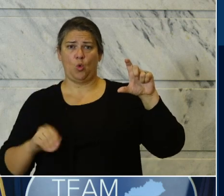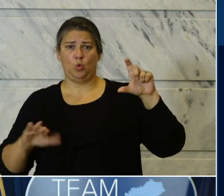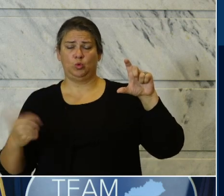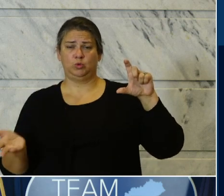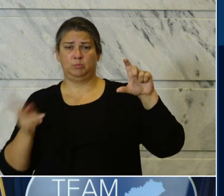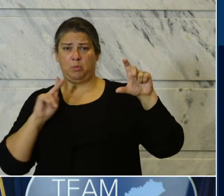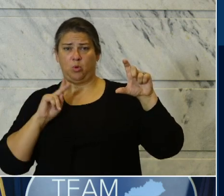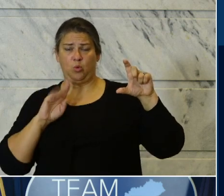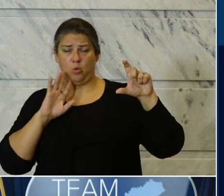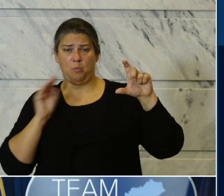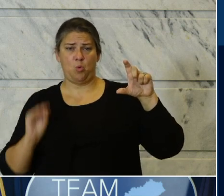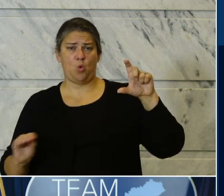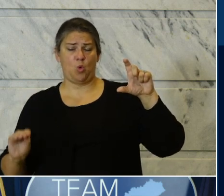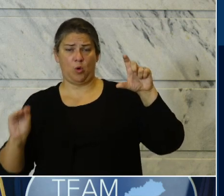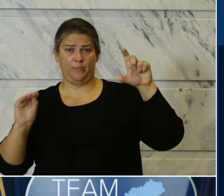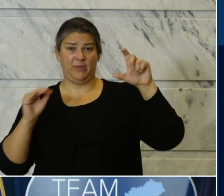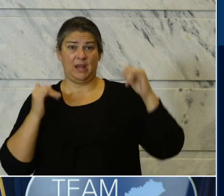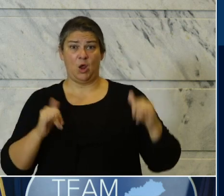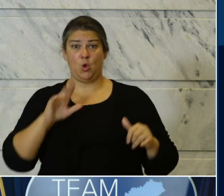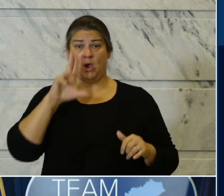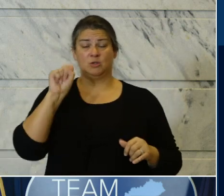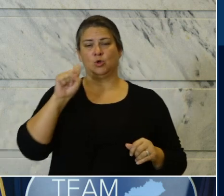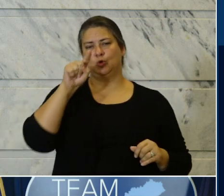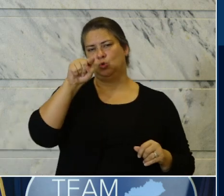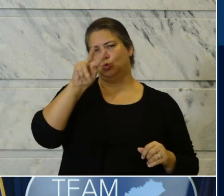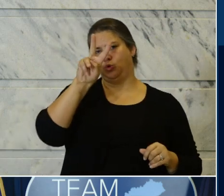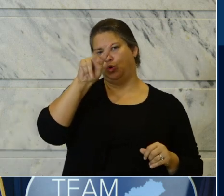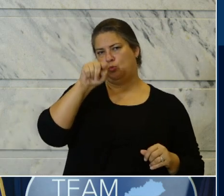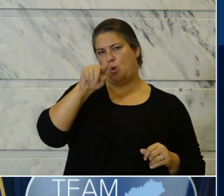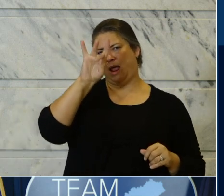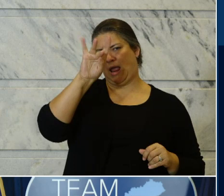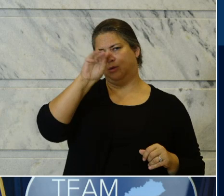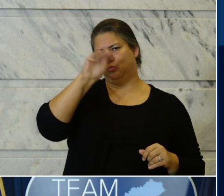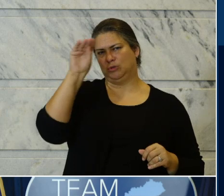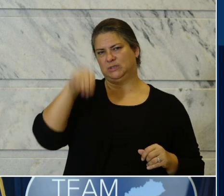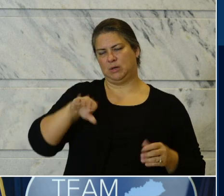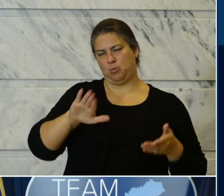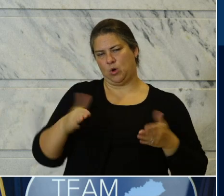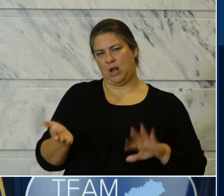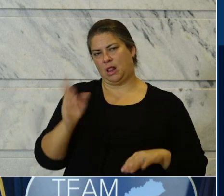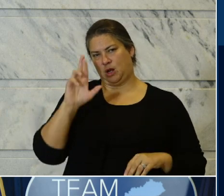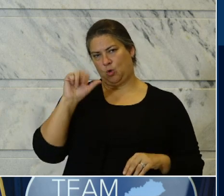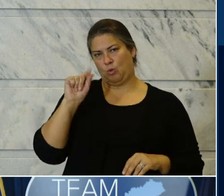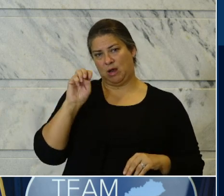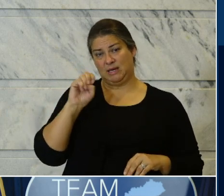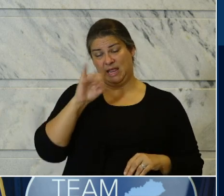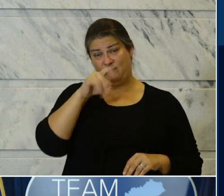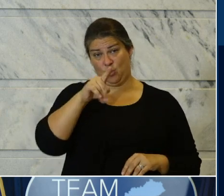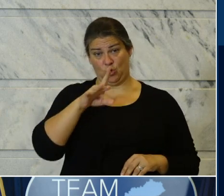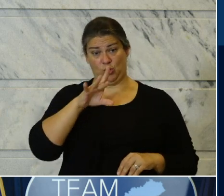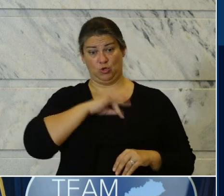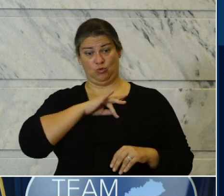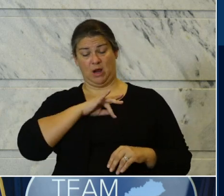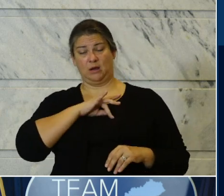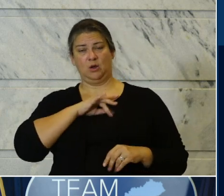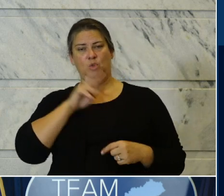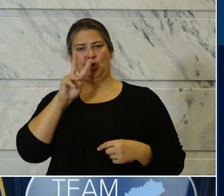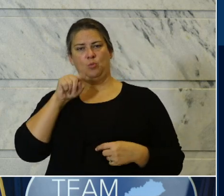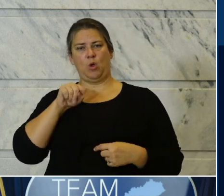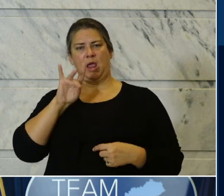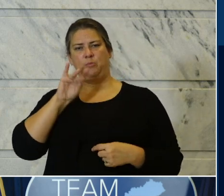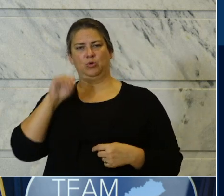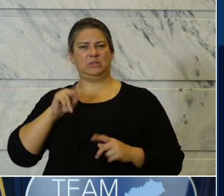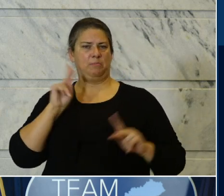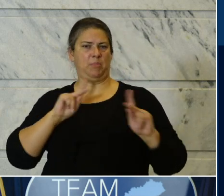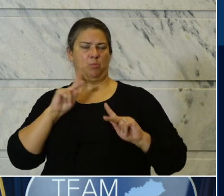United States, there's a 2.8% mortality rate for people who contract COVID. I'm proud in Kentucky, we've